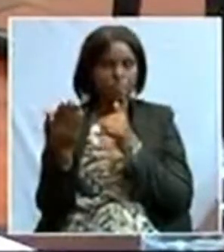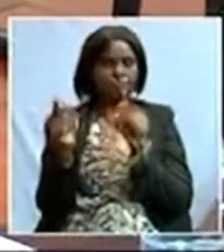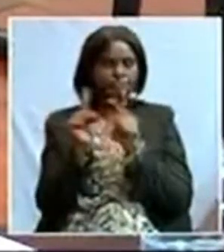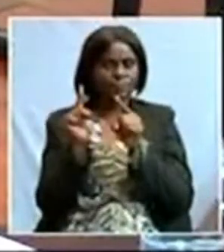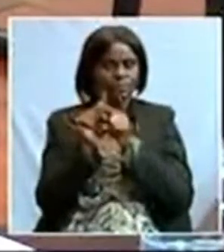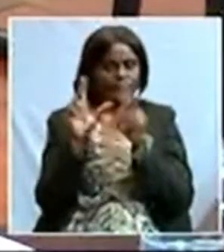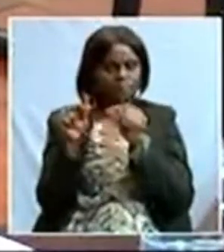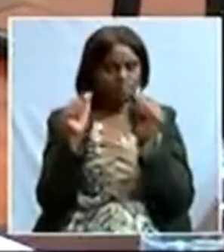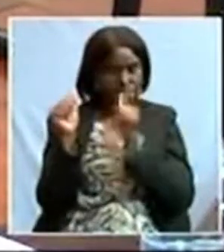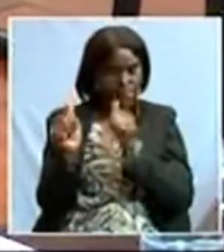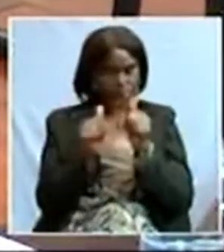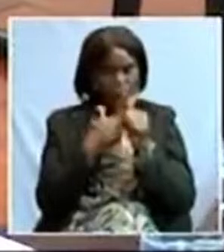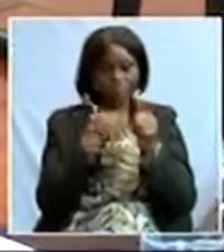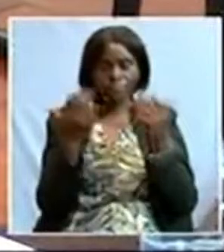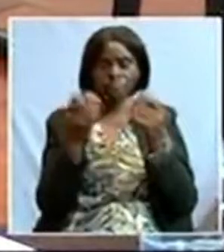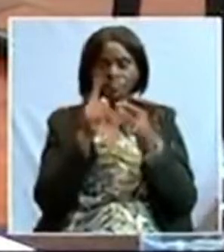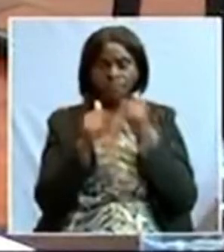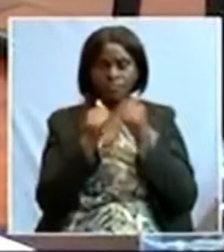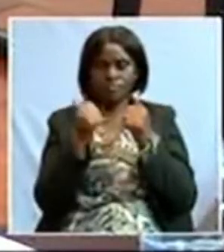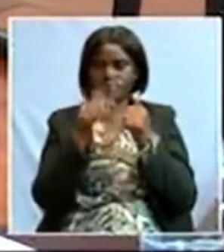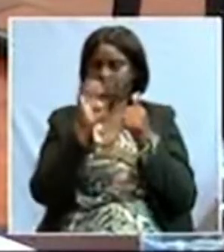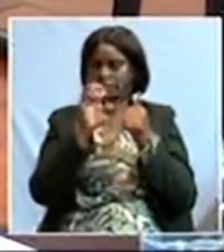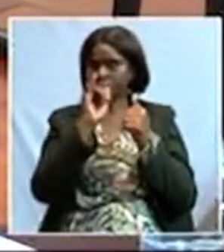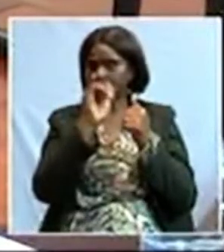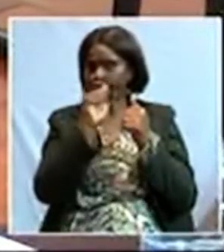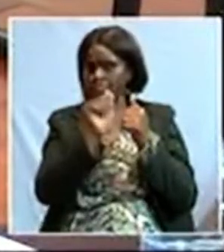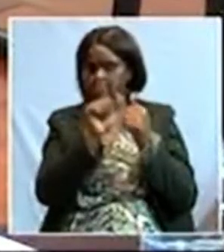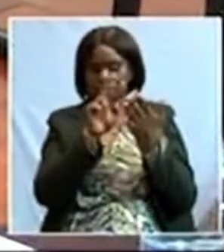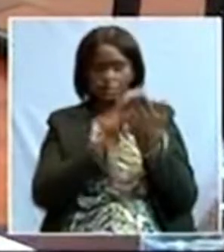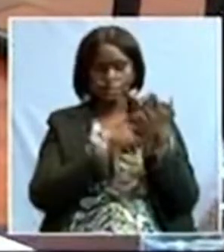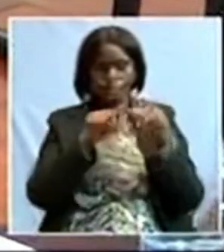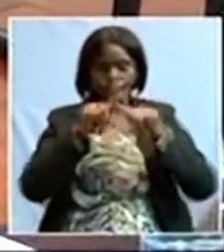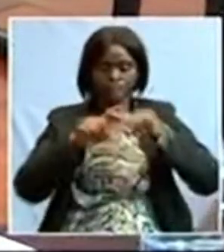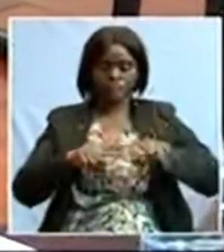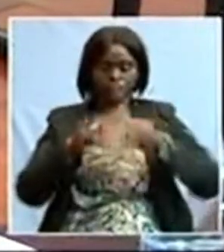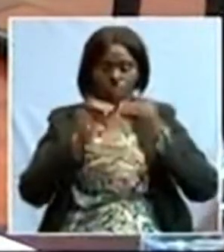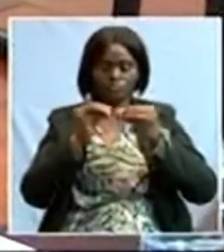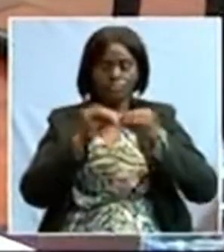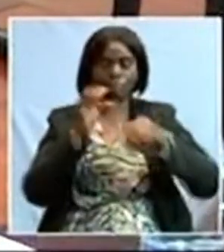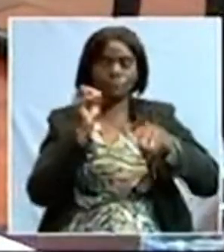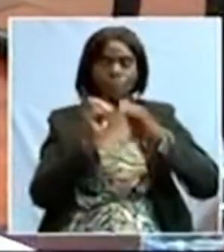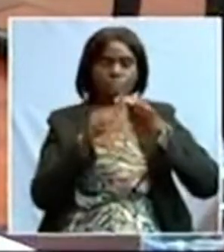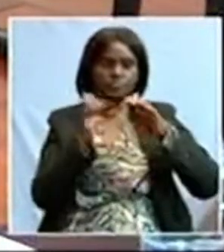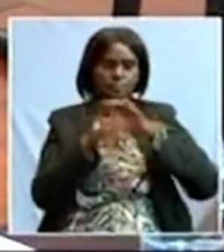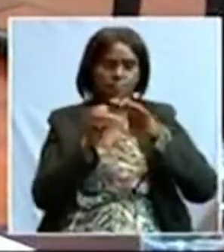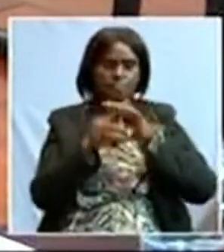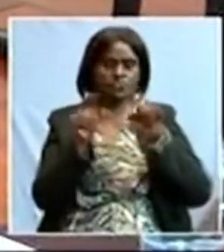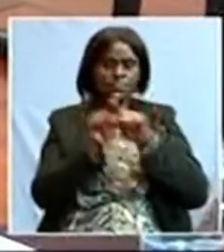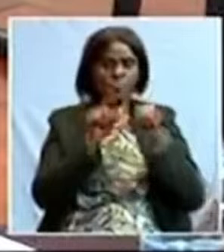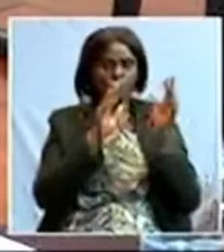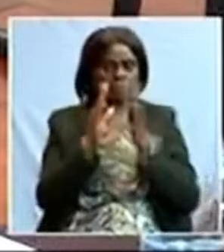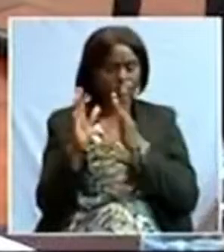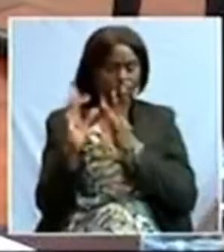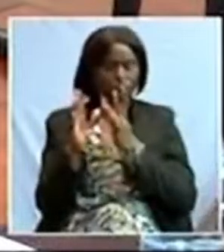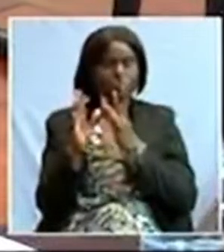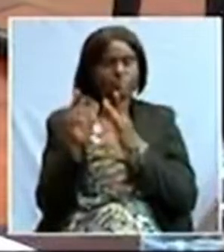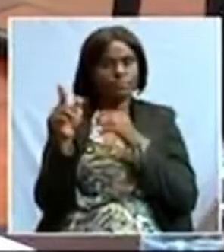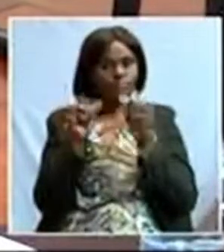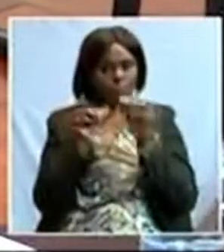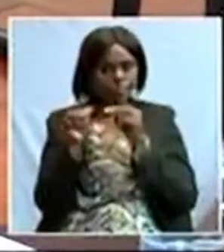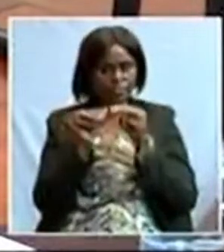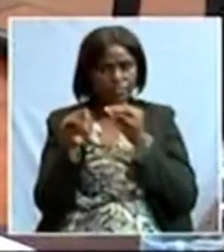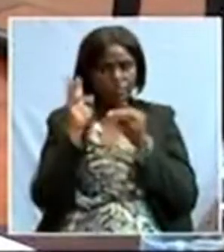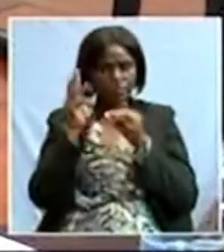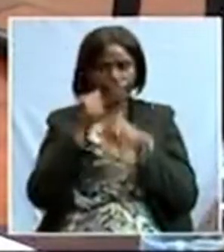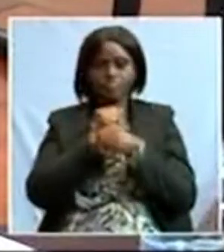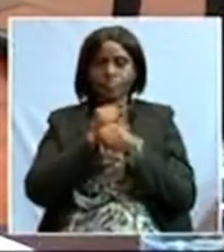No action was taken as the EIS reports are dependent on the investments. Remedial measures. Management